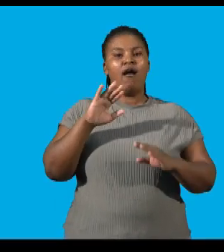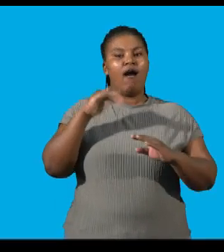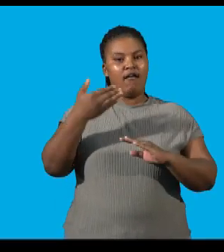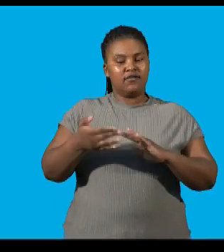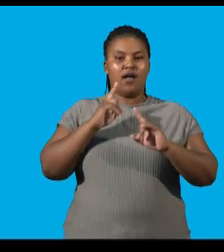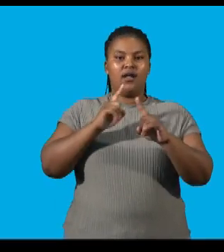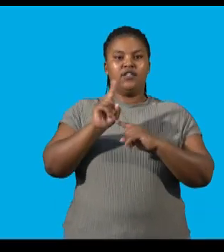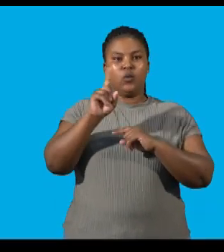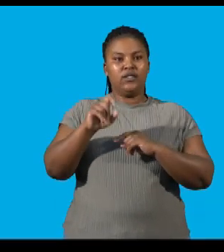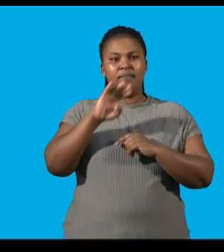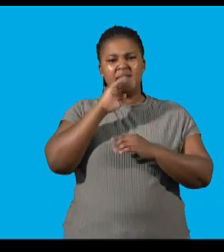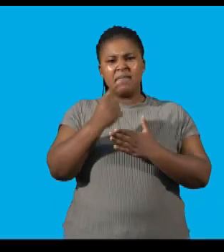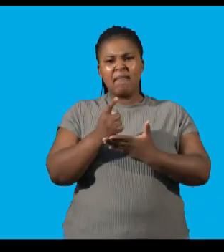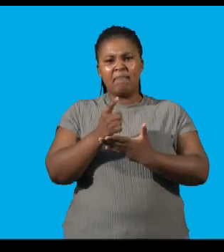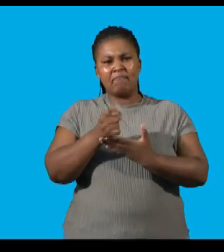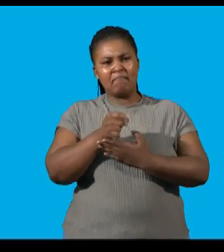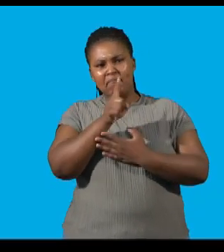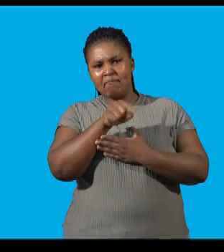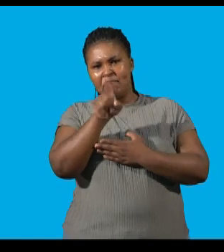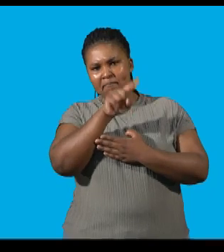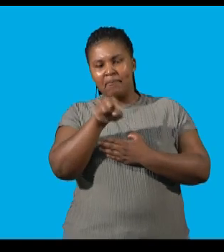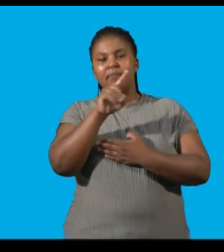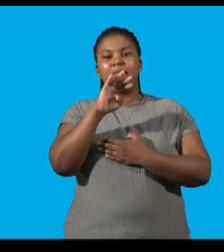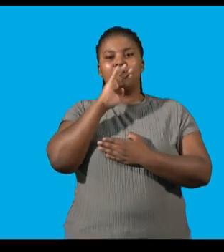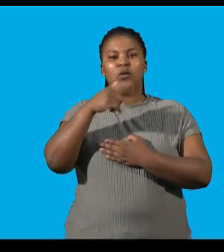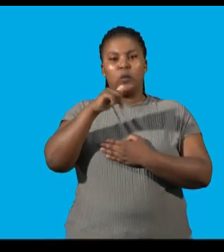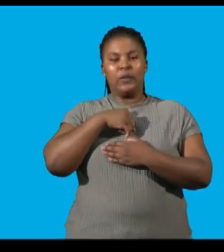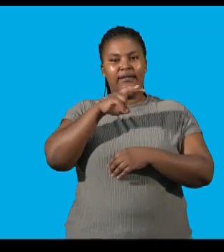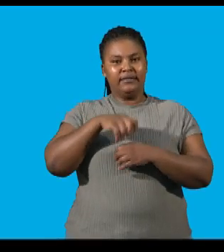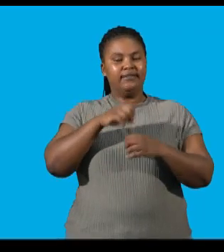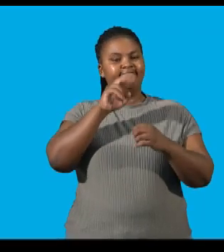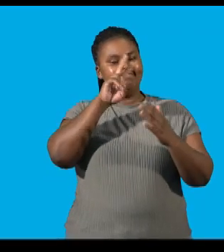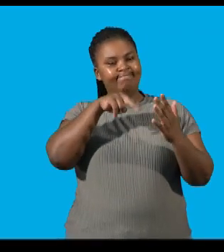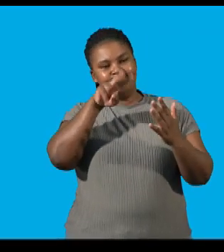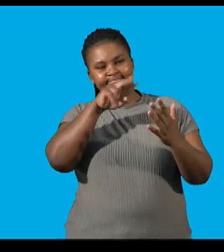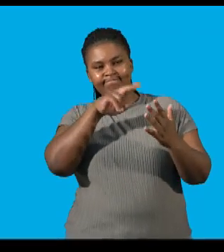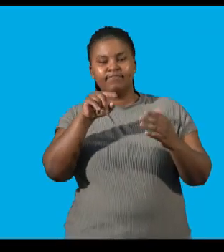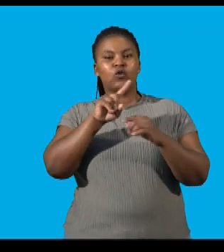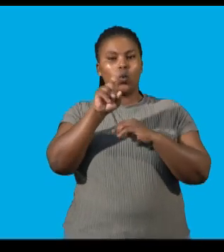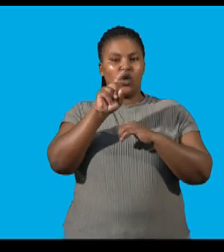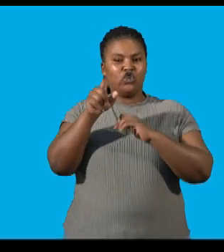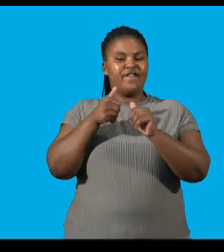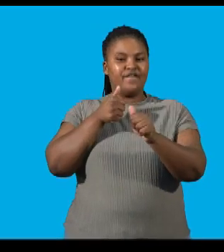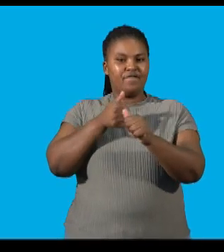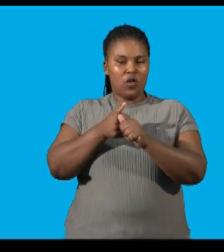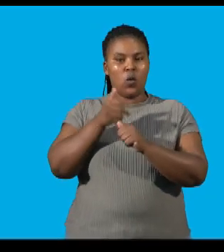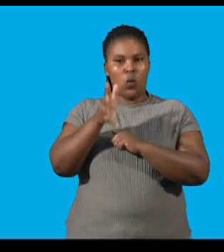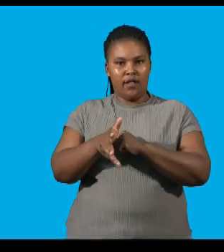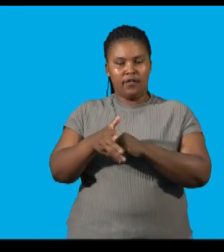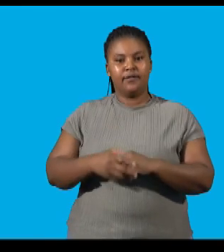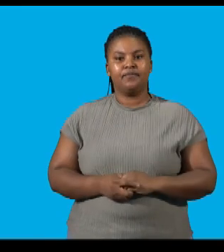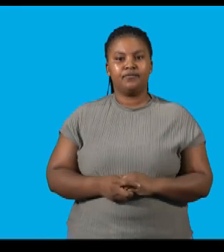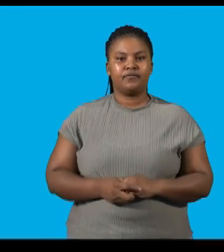follow. So we need to study this map that we are given here. Then we are going to be asked questions based on